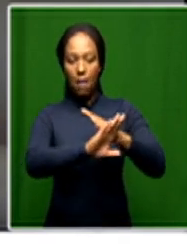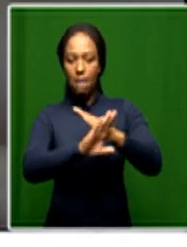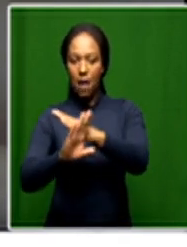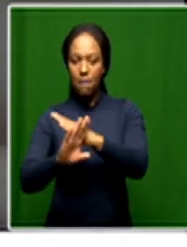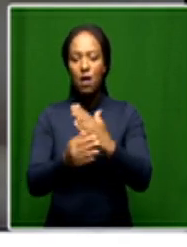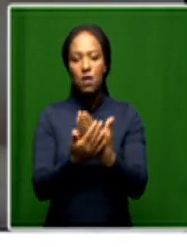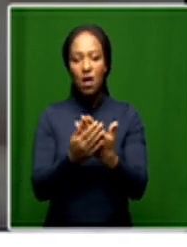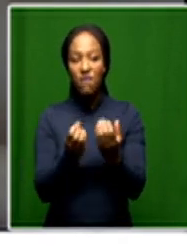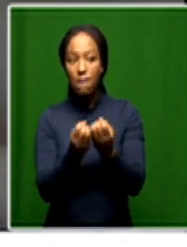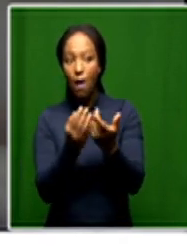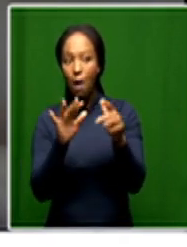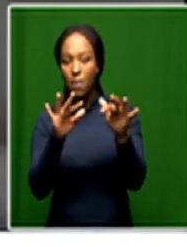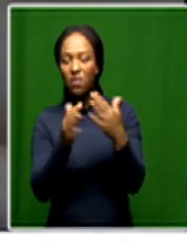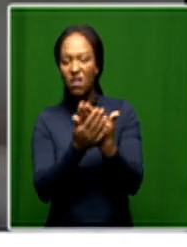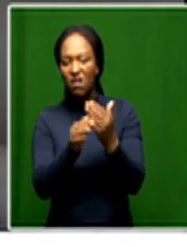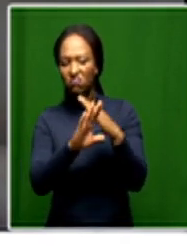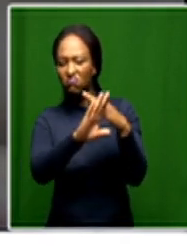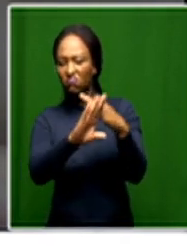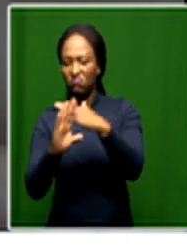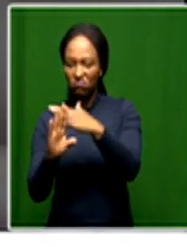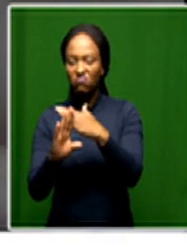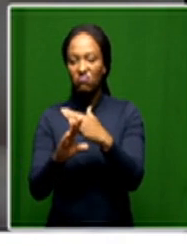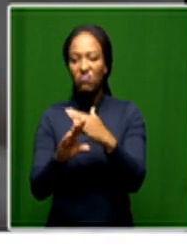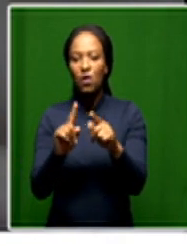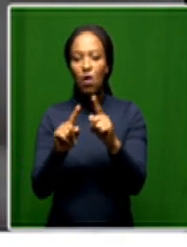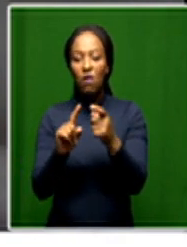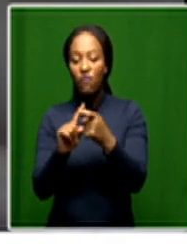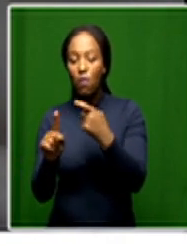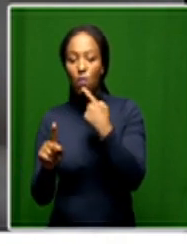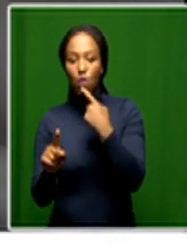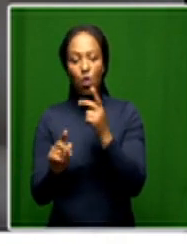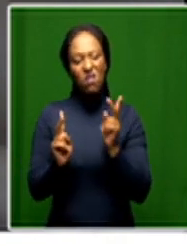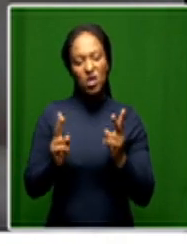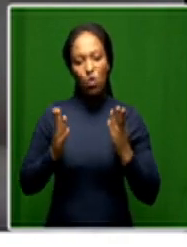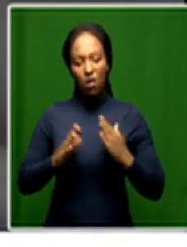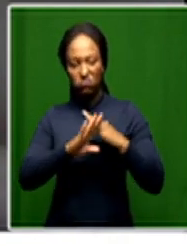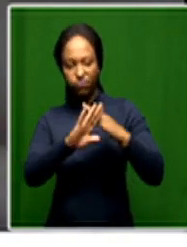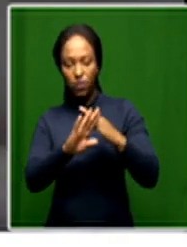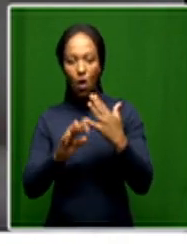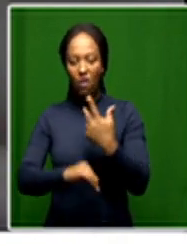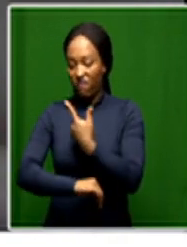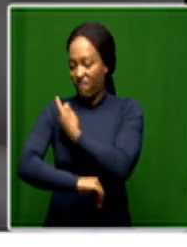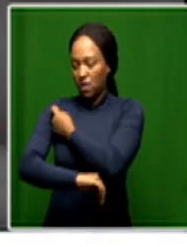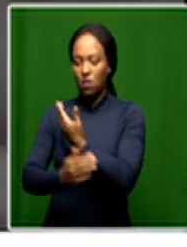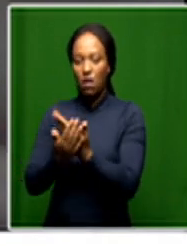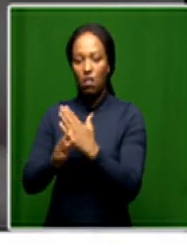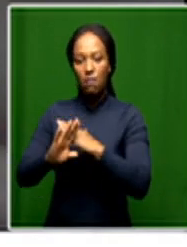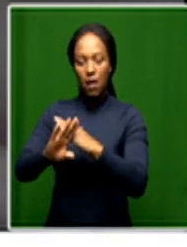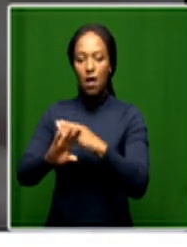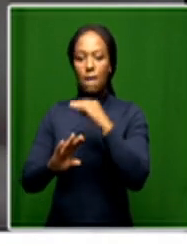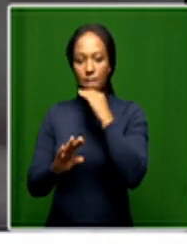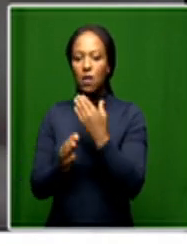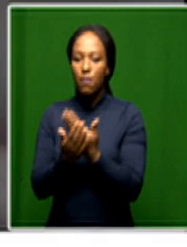have immunity either from natural exposure or from the vaccine, then we should have a smaller third